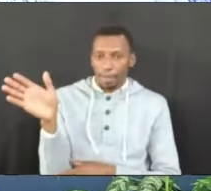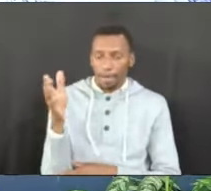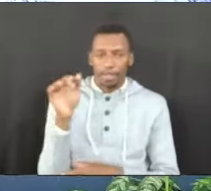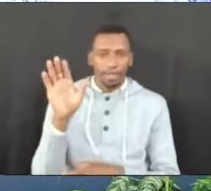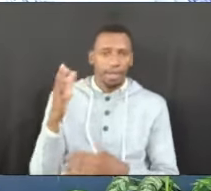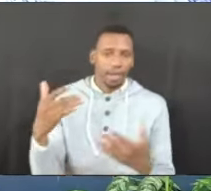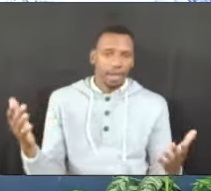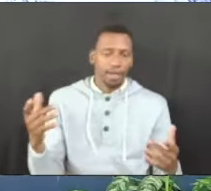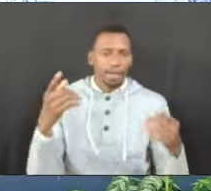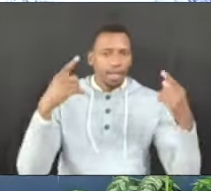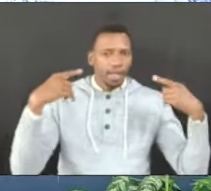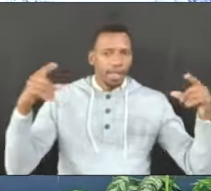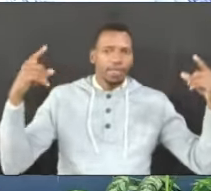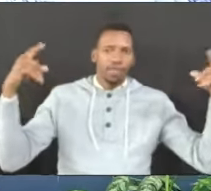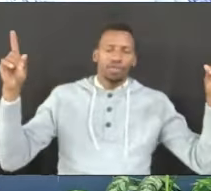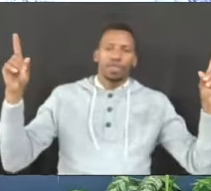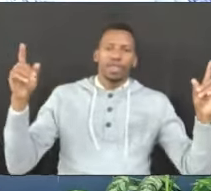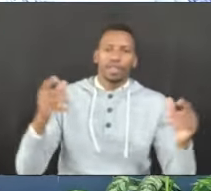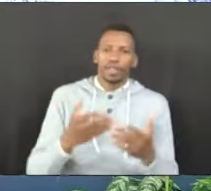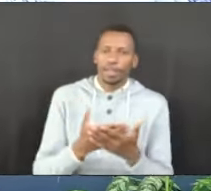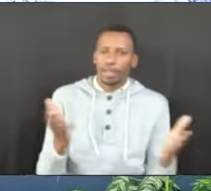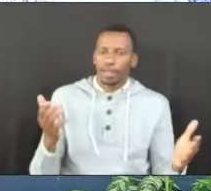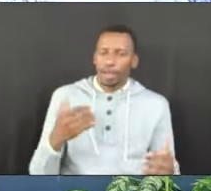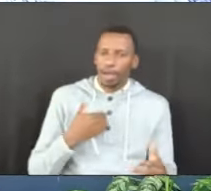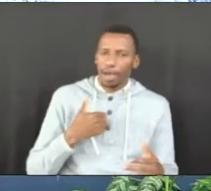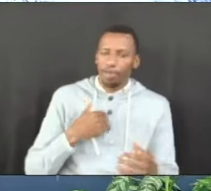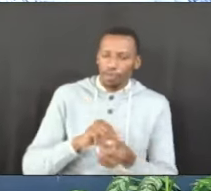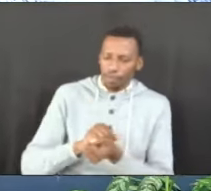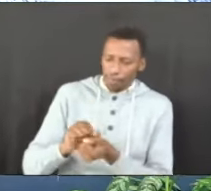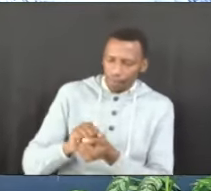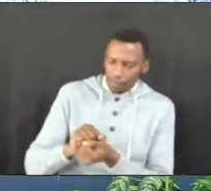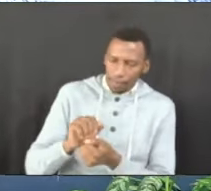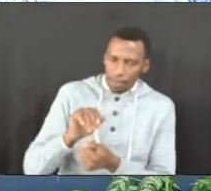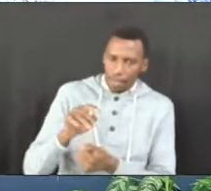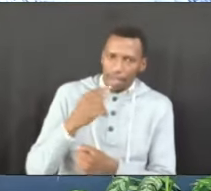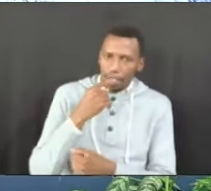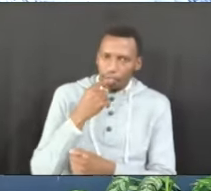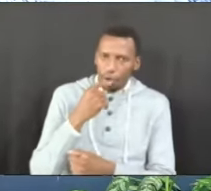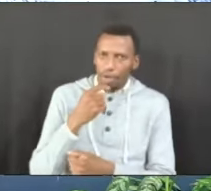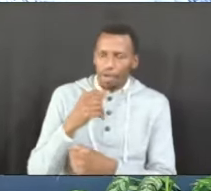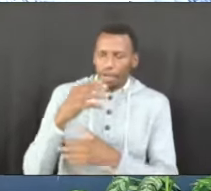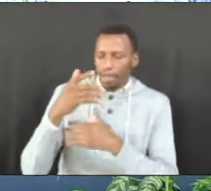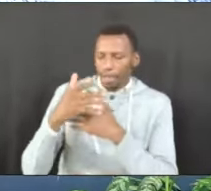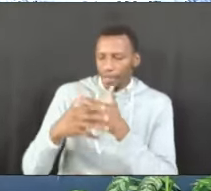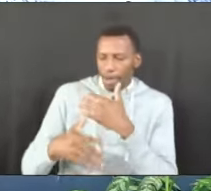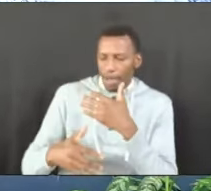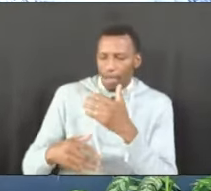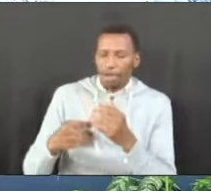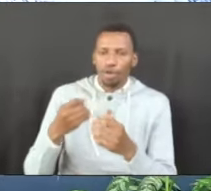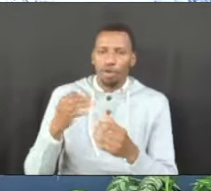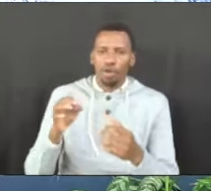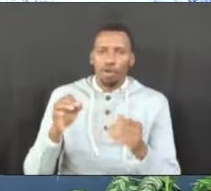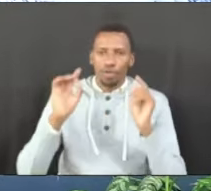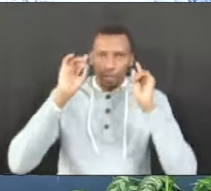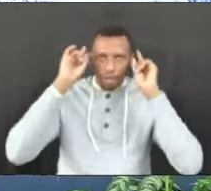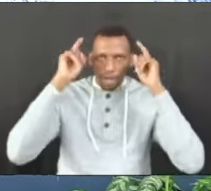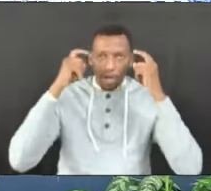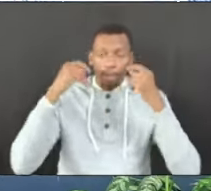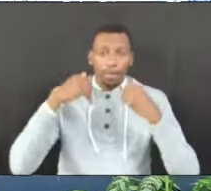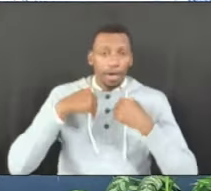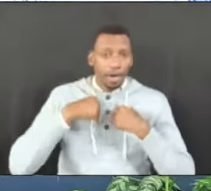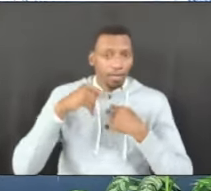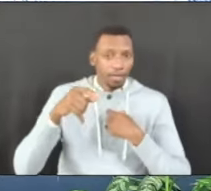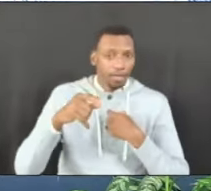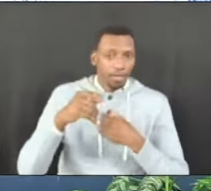victorious. They had washed their robes in the blood of the Lamb. Somebody says there is this blood that when you are washed